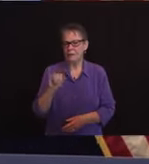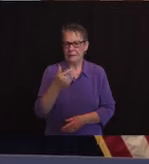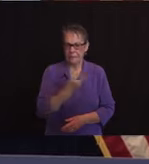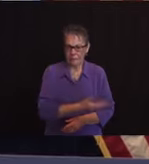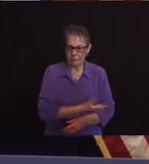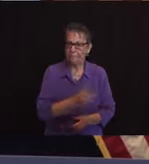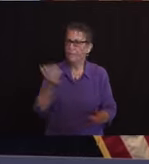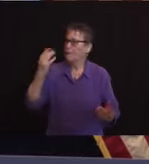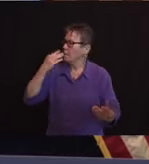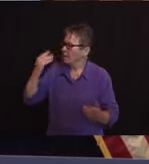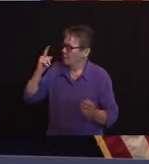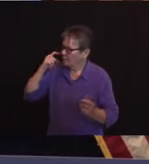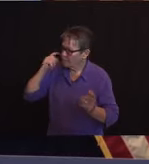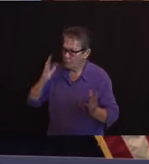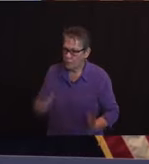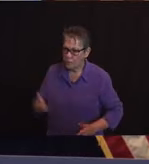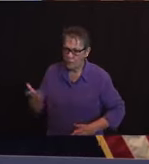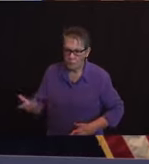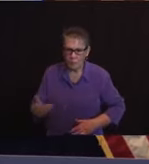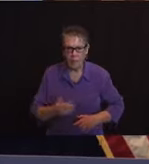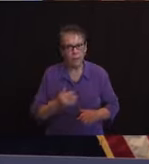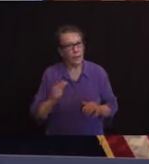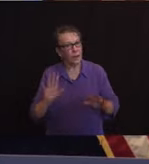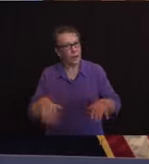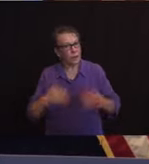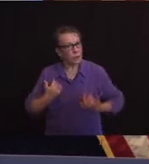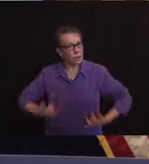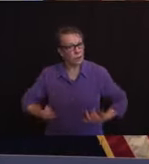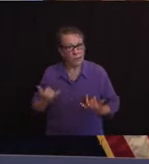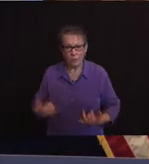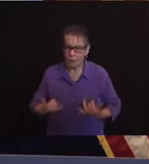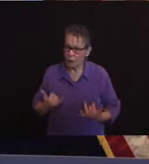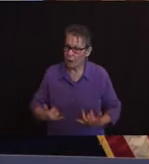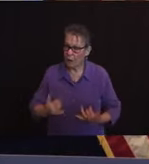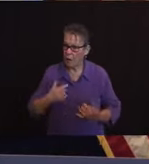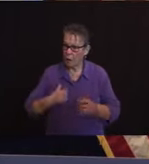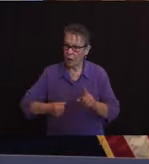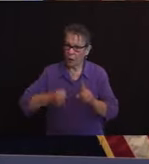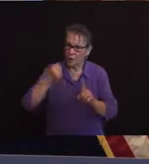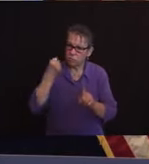New Jersey hit a milestone today with more than 4 million doses administered.